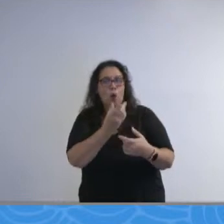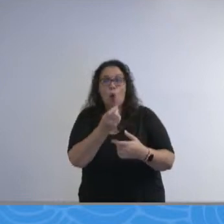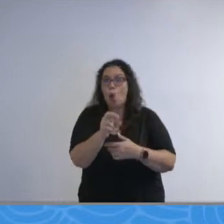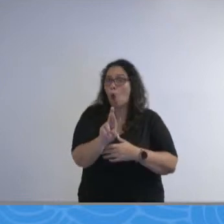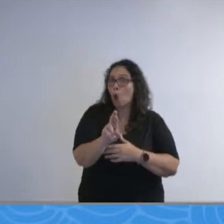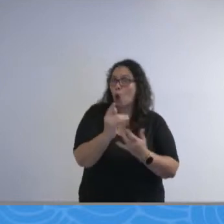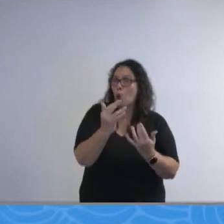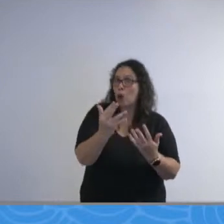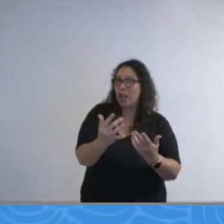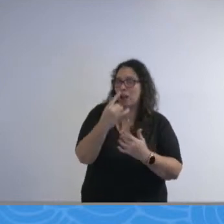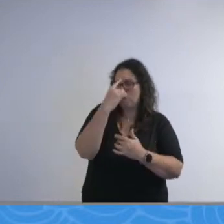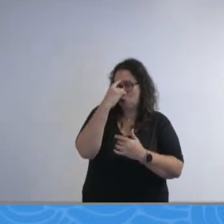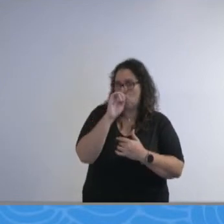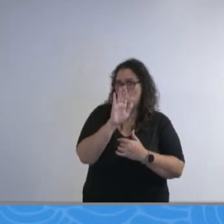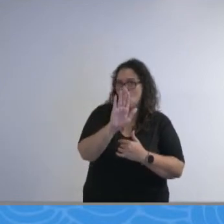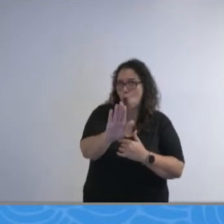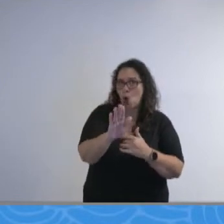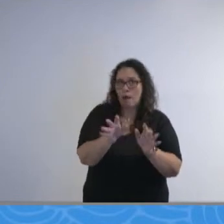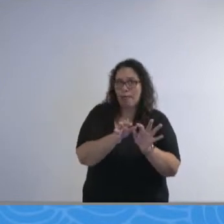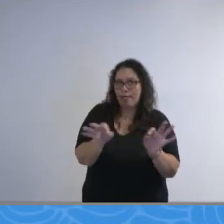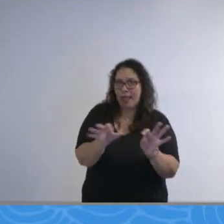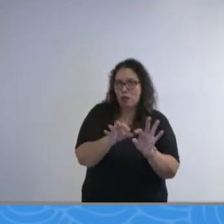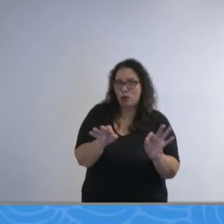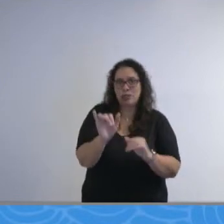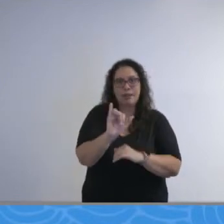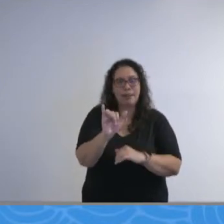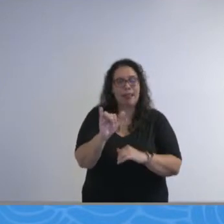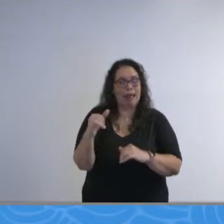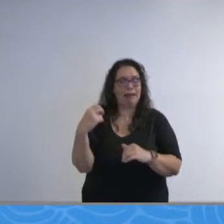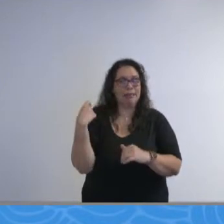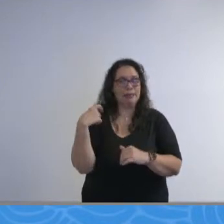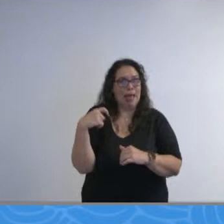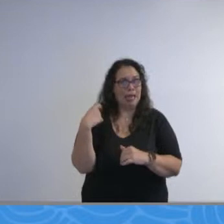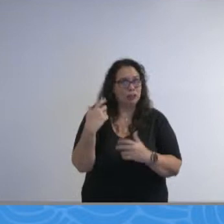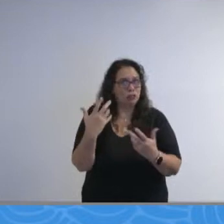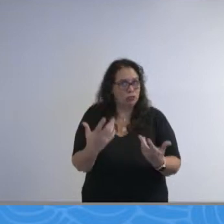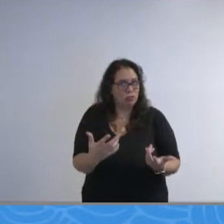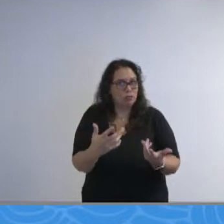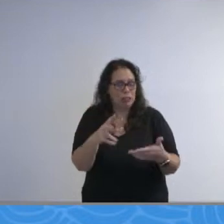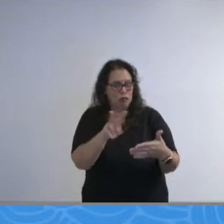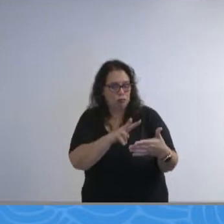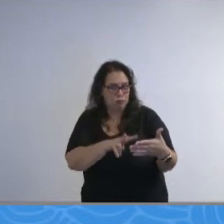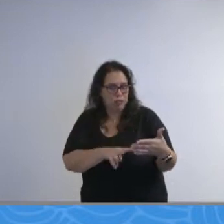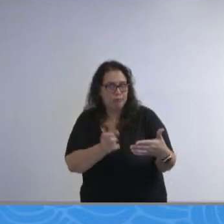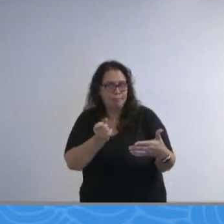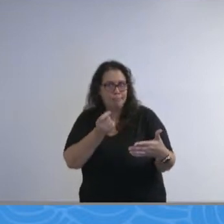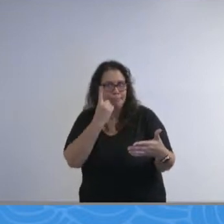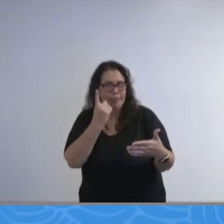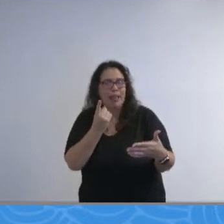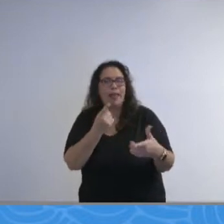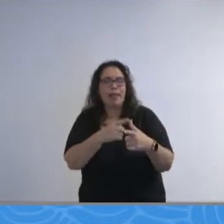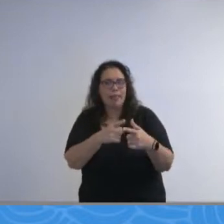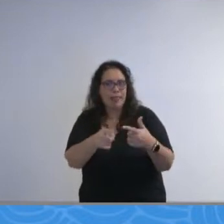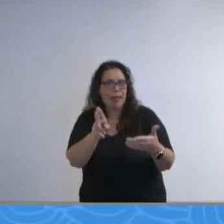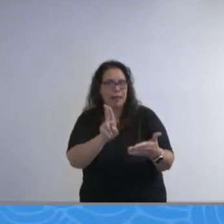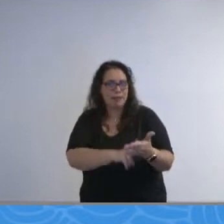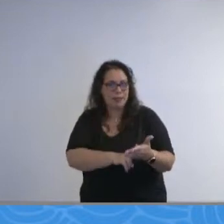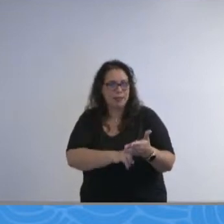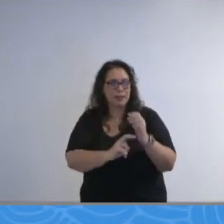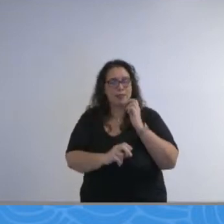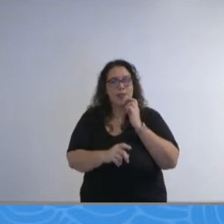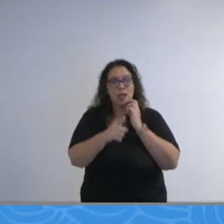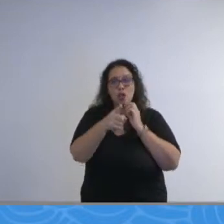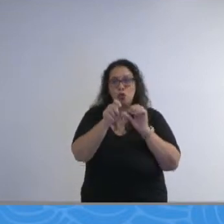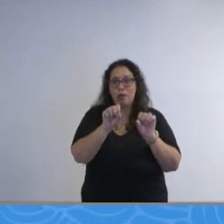like Spanish. And you could also ask our agency for individualized